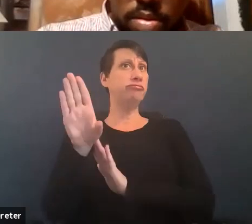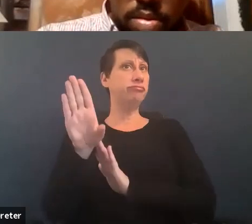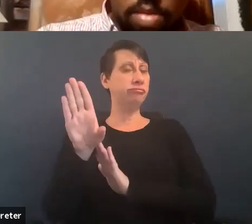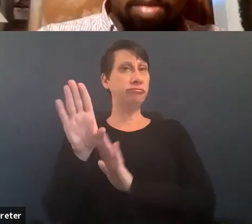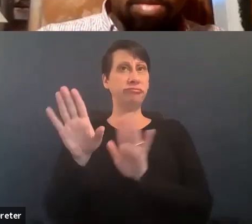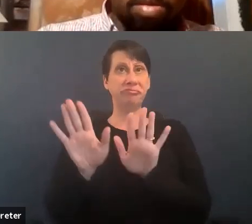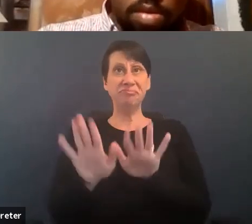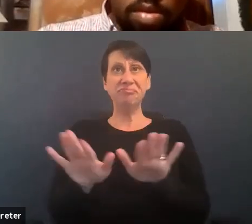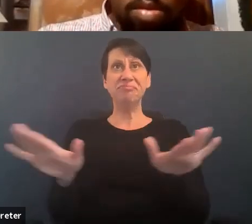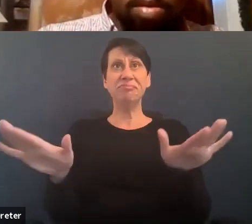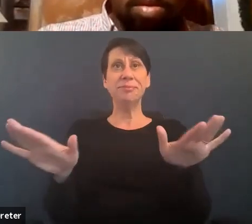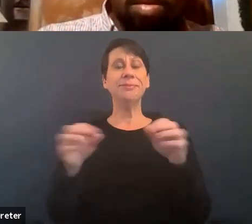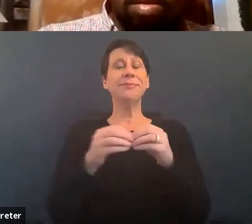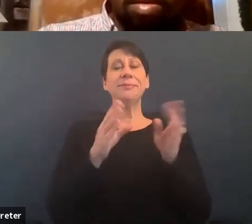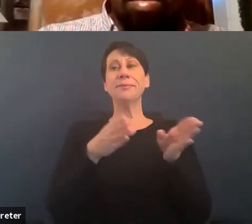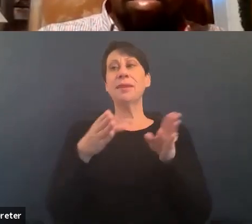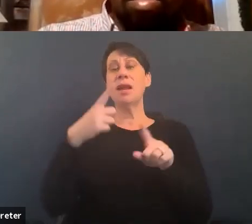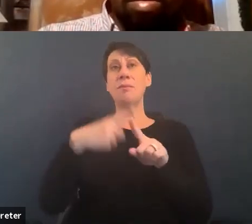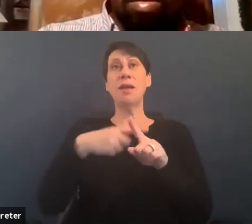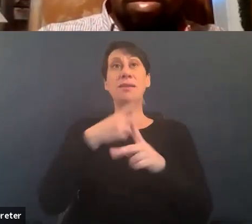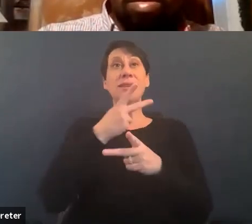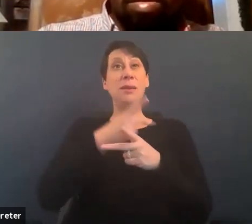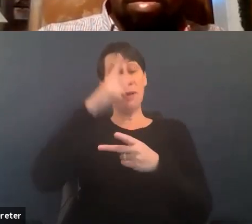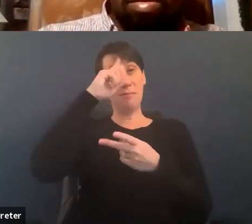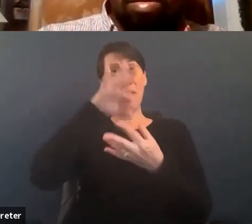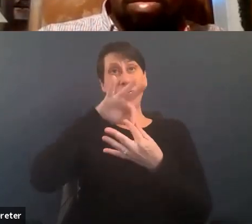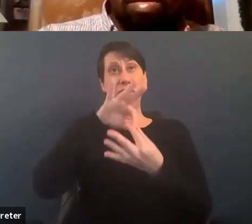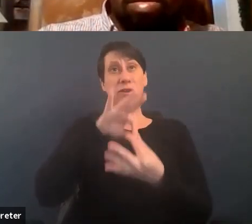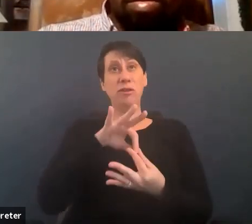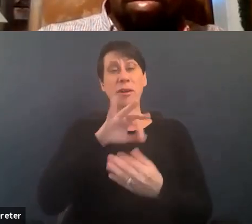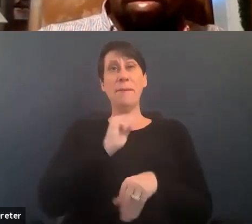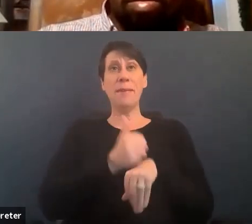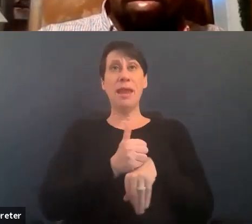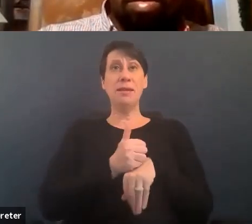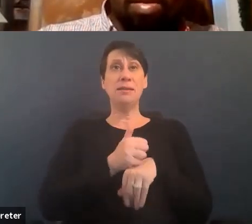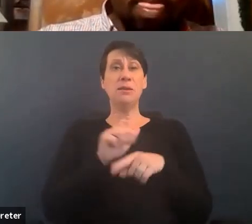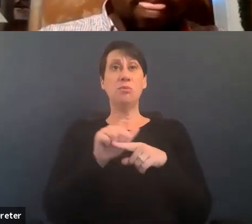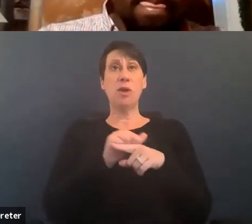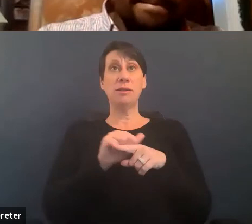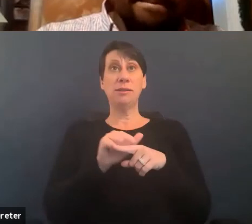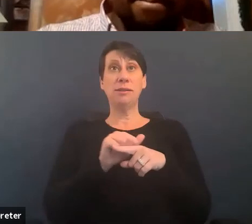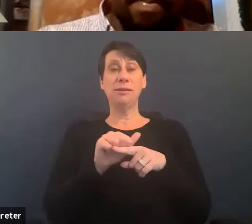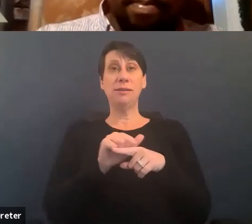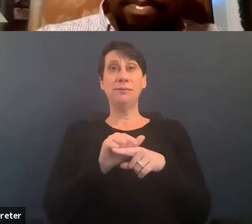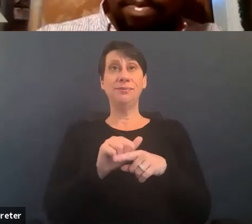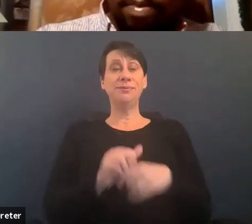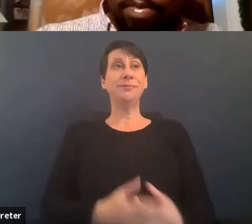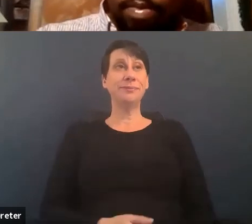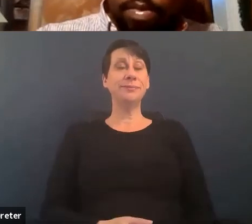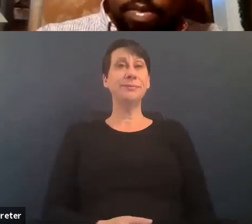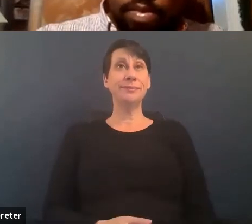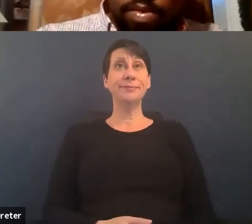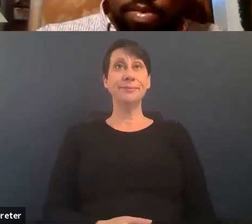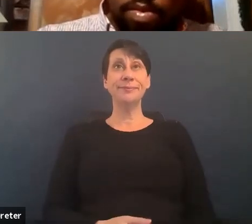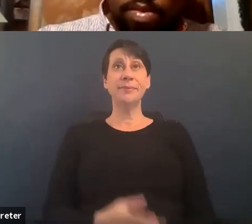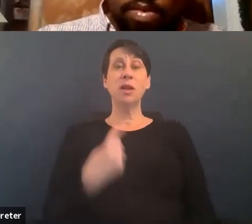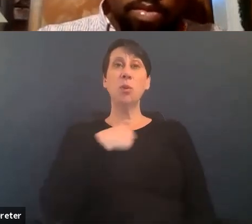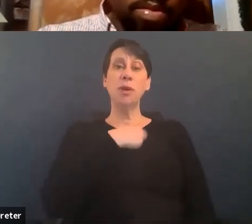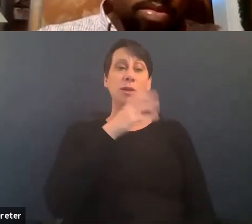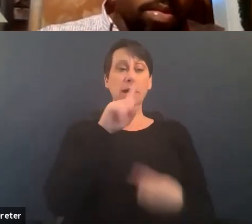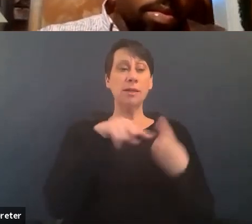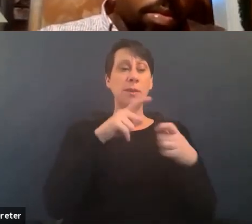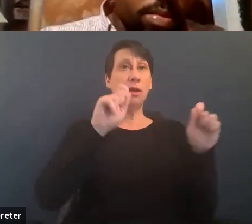the mindfulness-based practices. When we first started, talking about